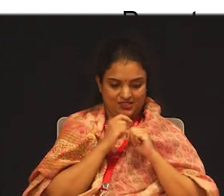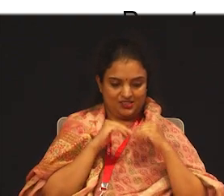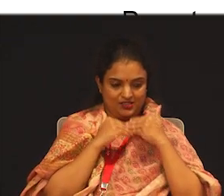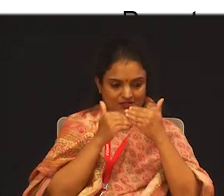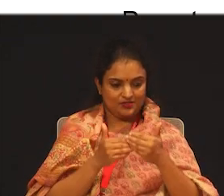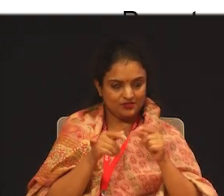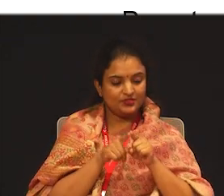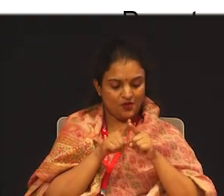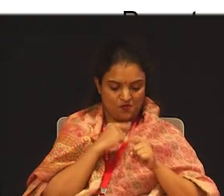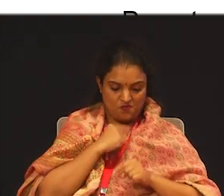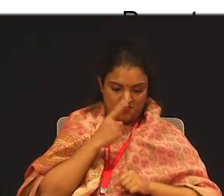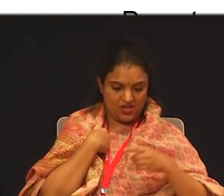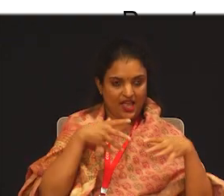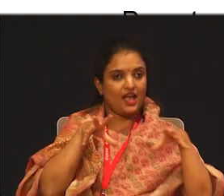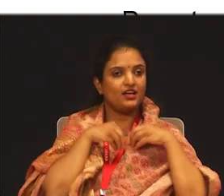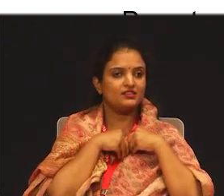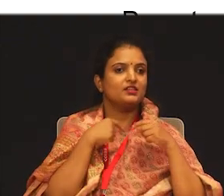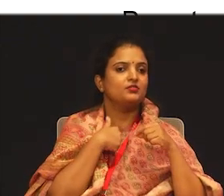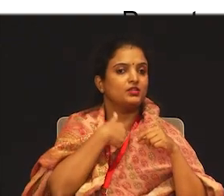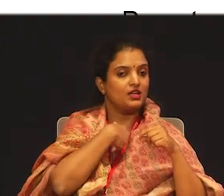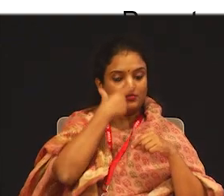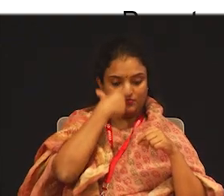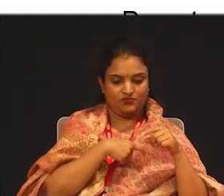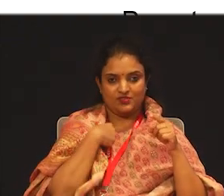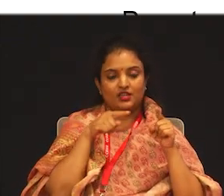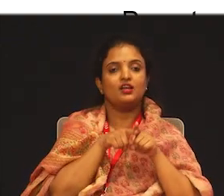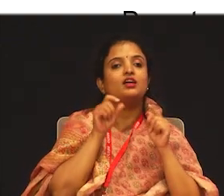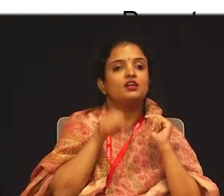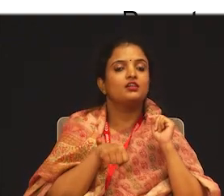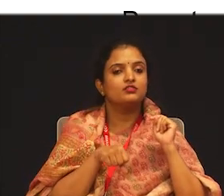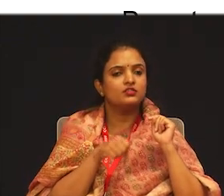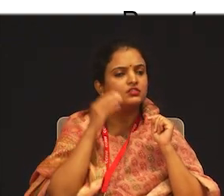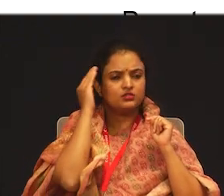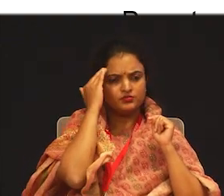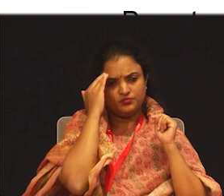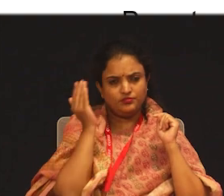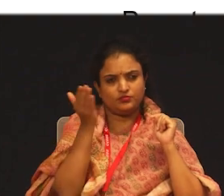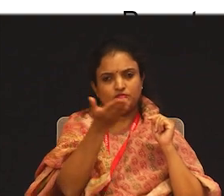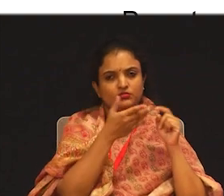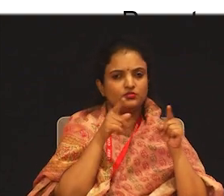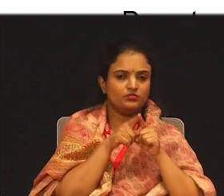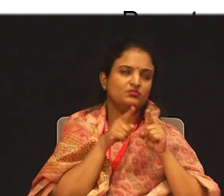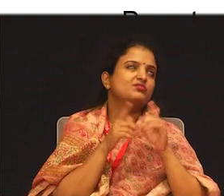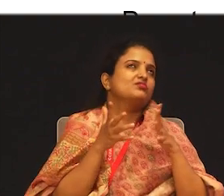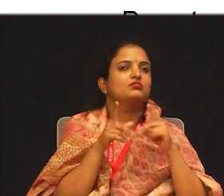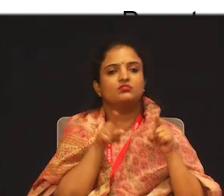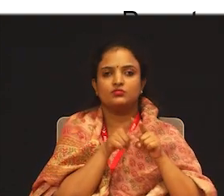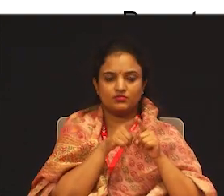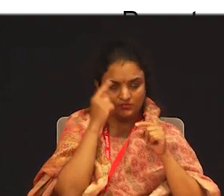with accepting ourselves as it is. Now, you all must be thinking, what's big deal in